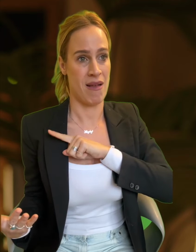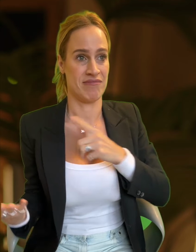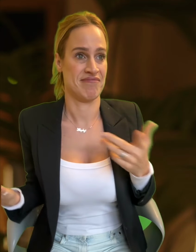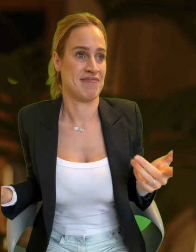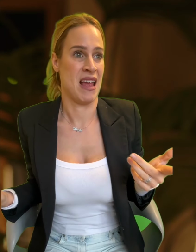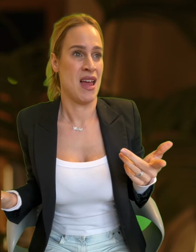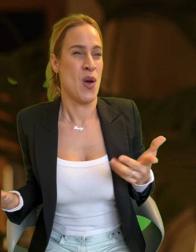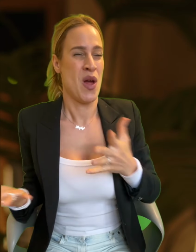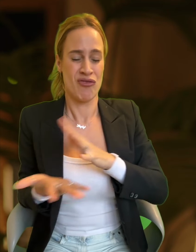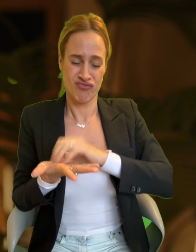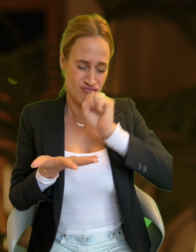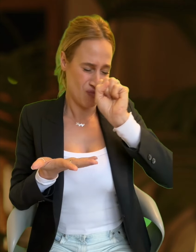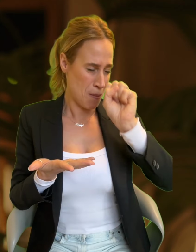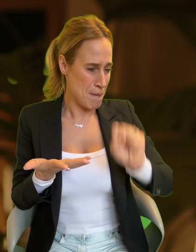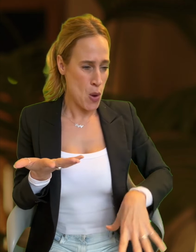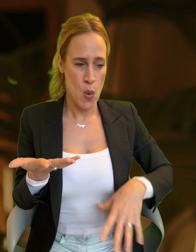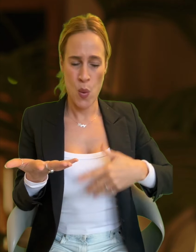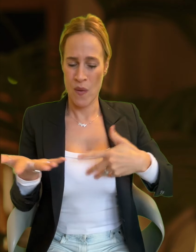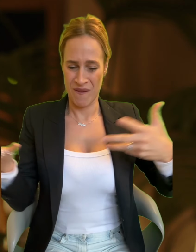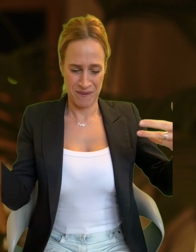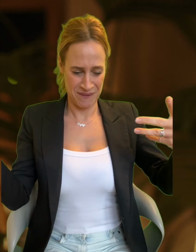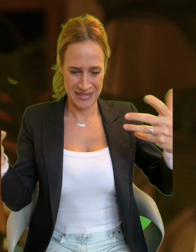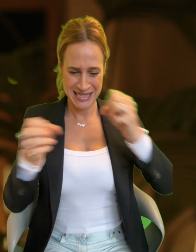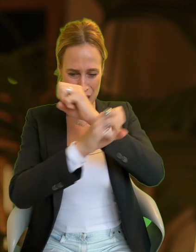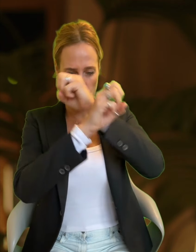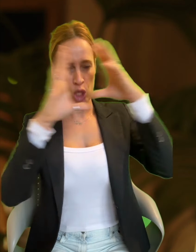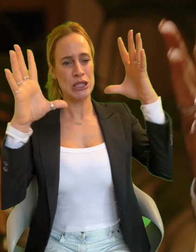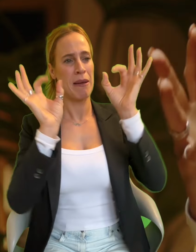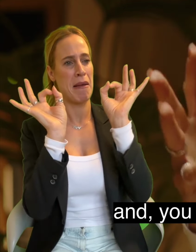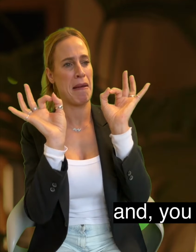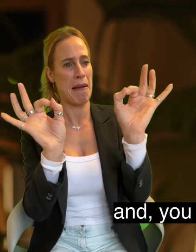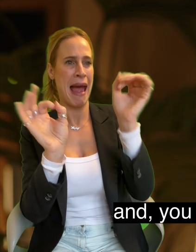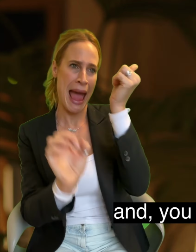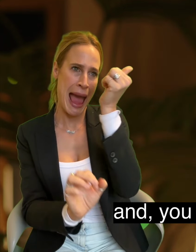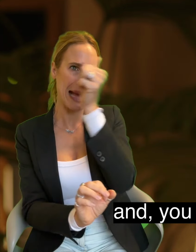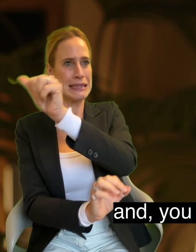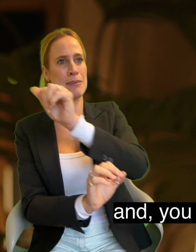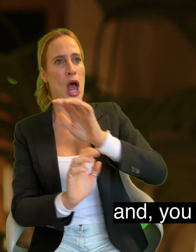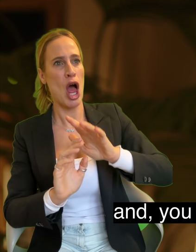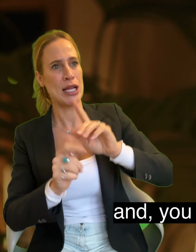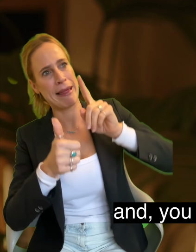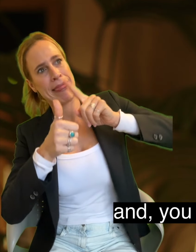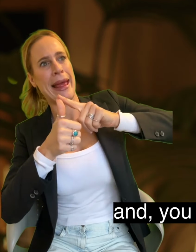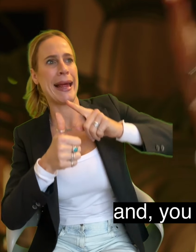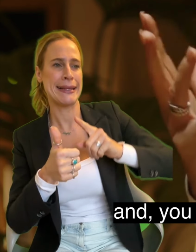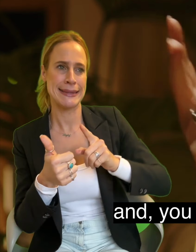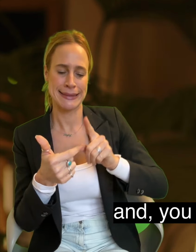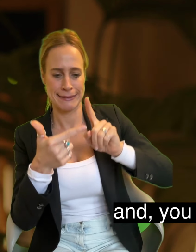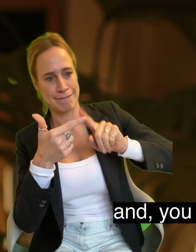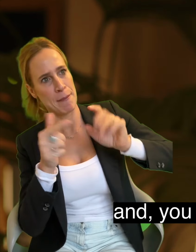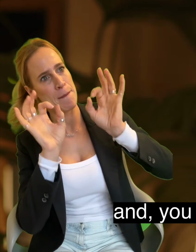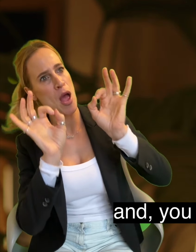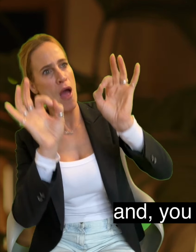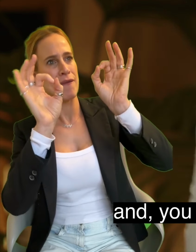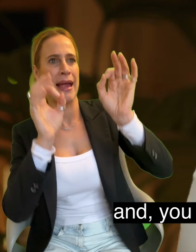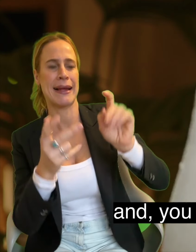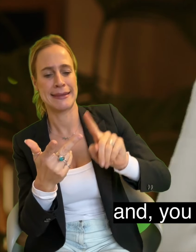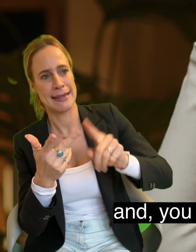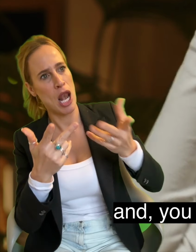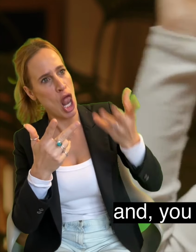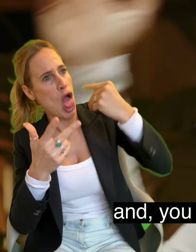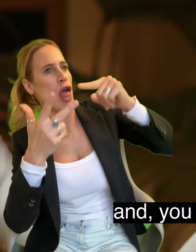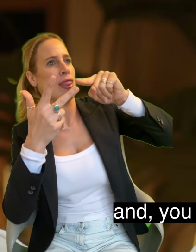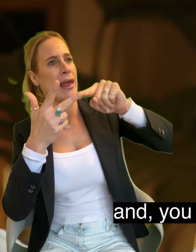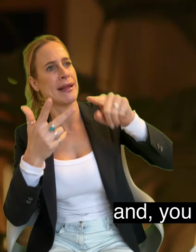want to get rid of this kind of concept of experts and, perfection and the things